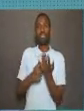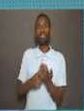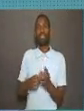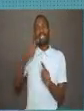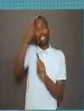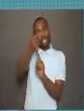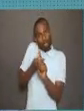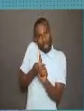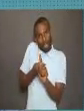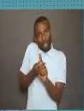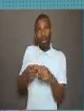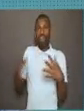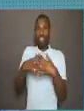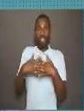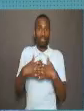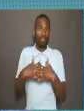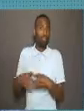will increase.